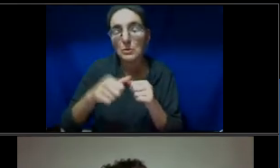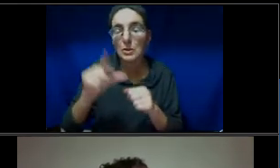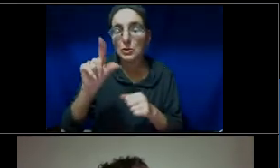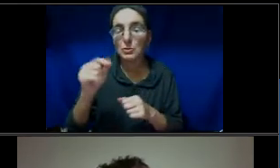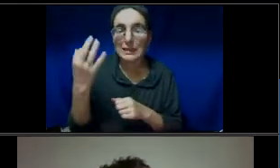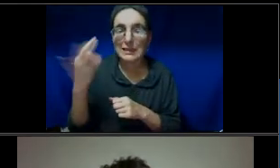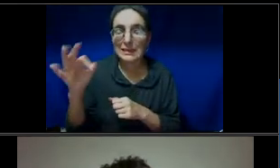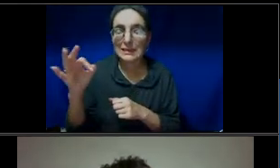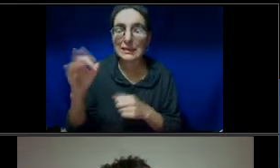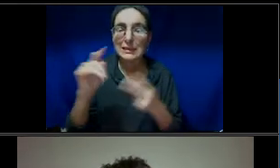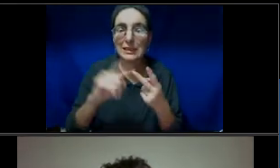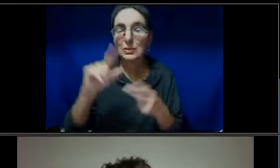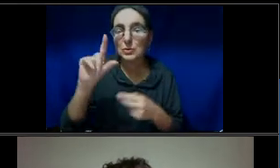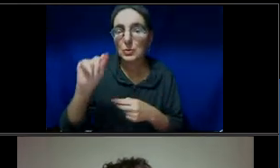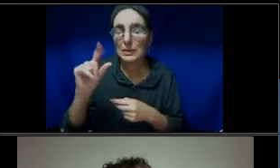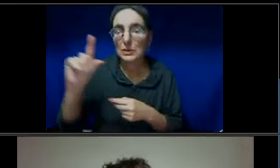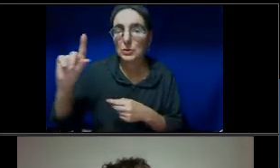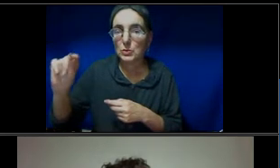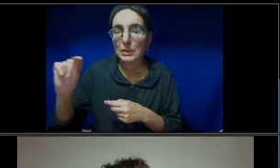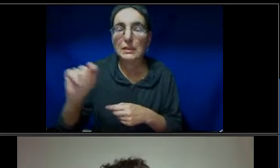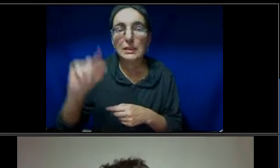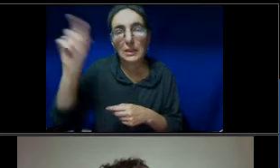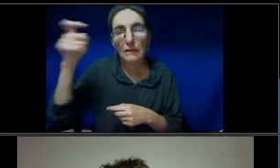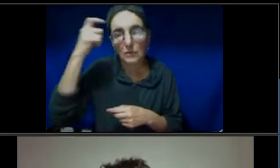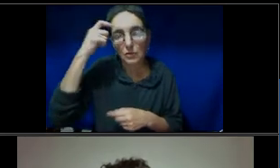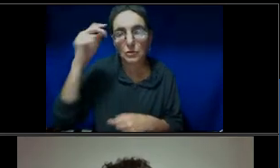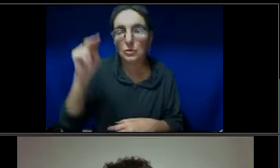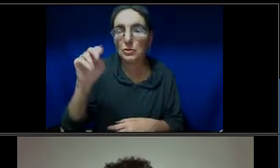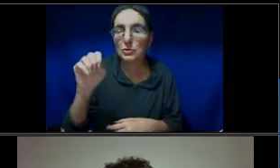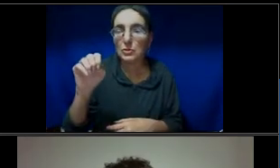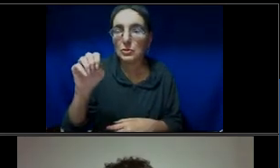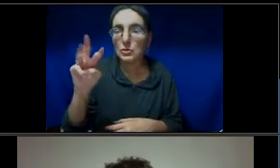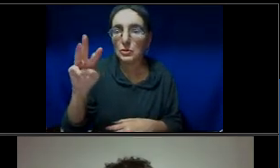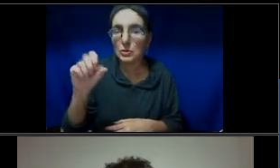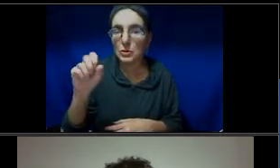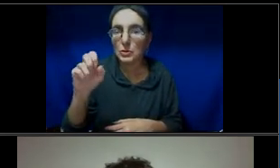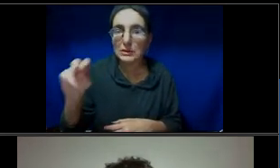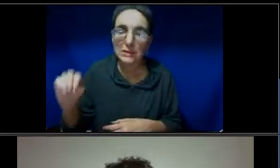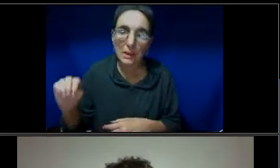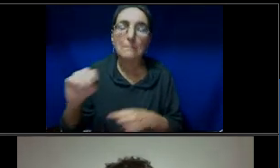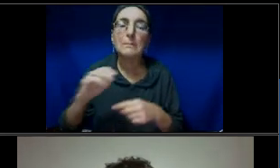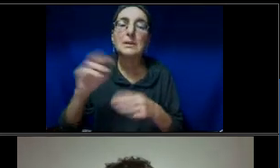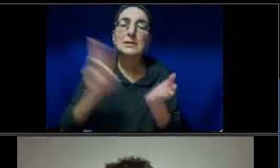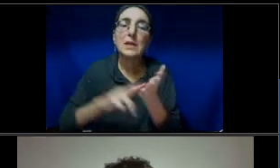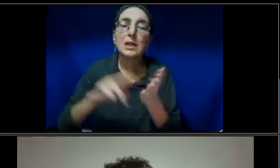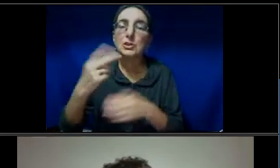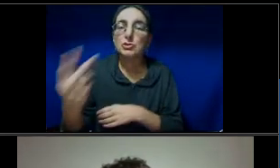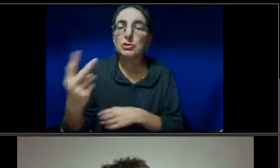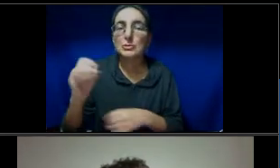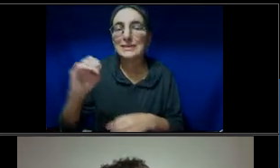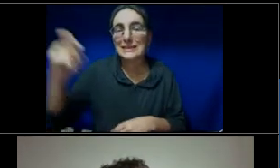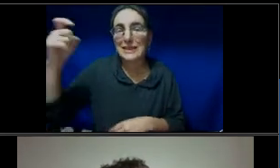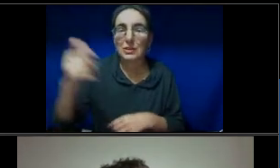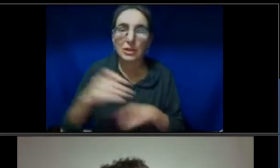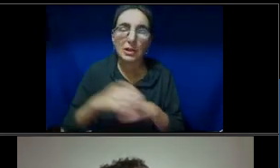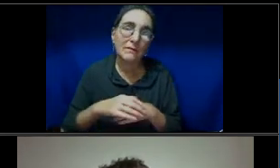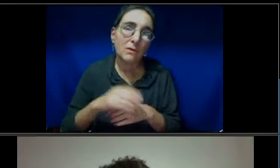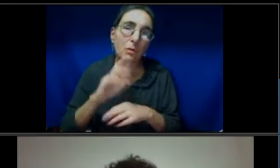and 2020, Governor Newsom signed 2 executive orders on climate change, and